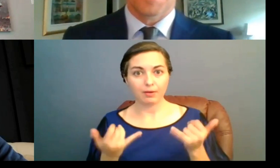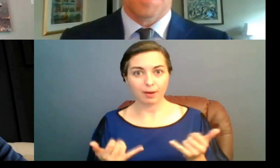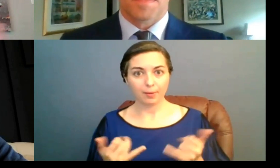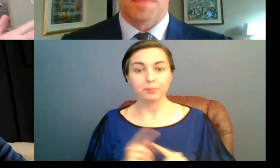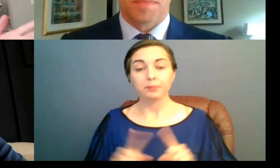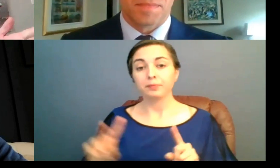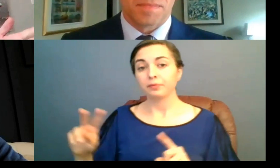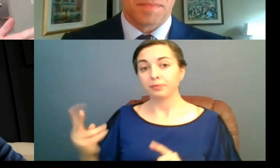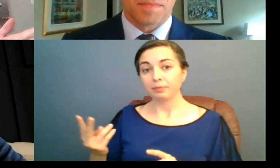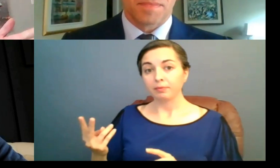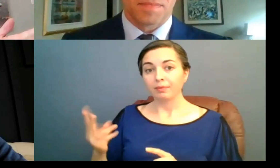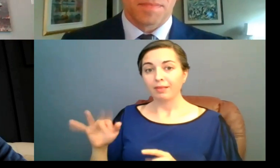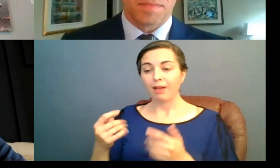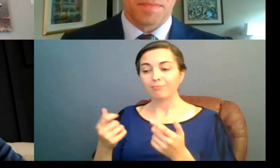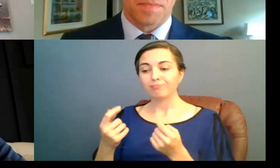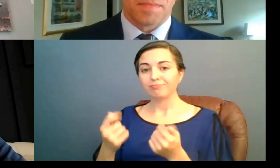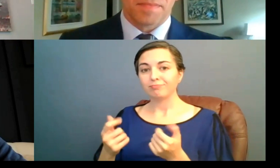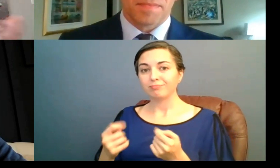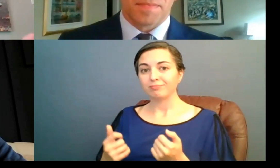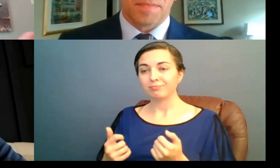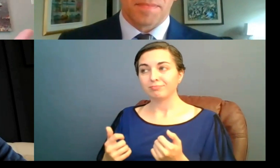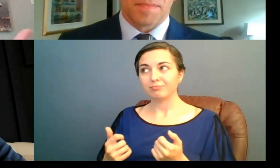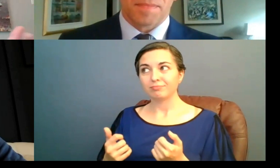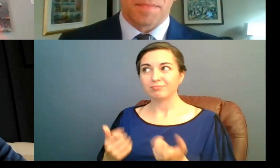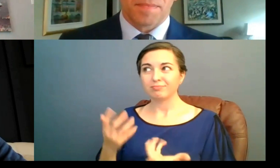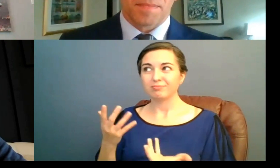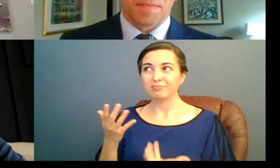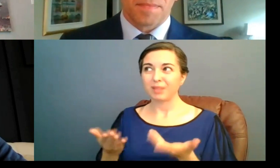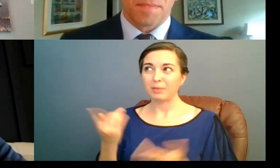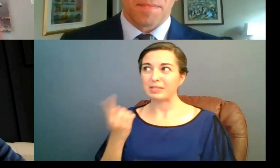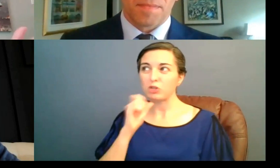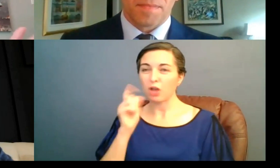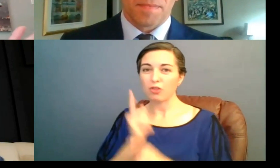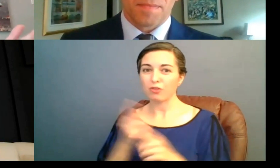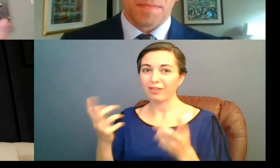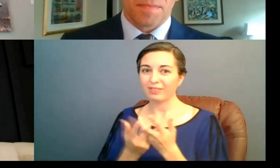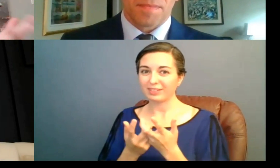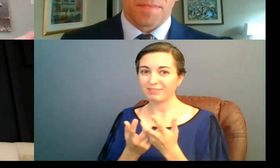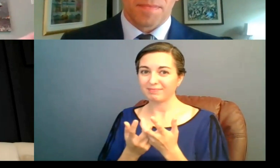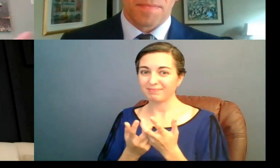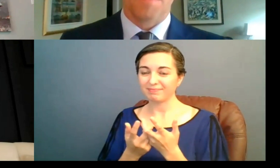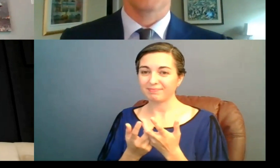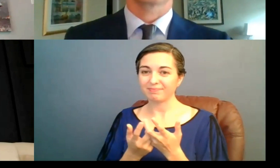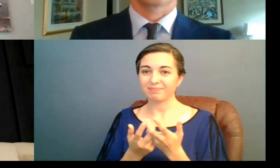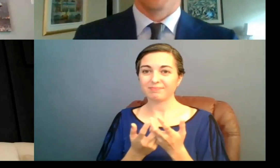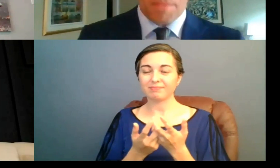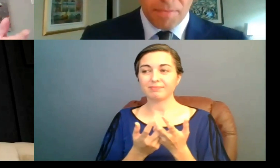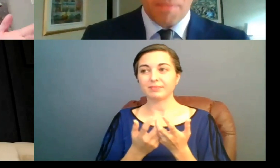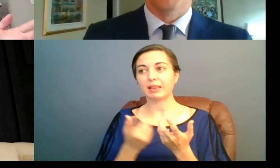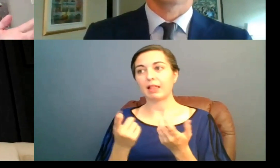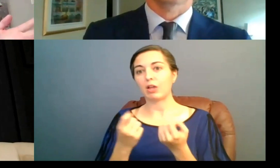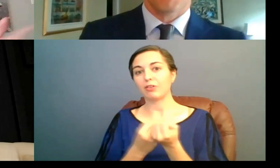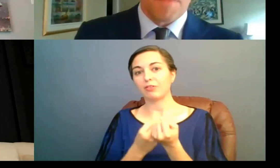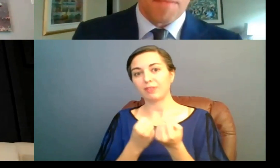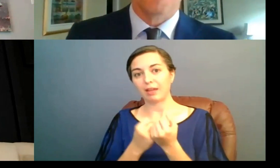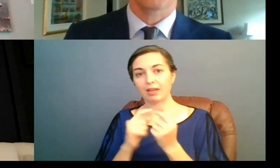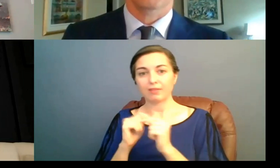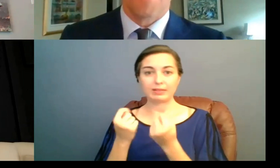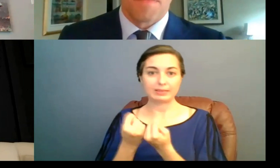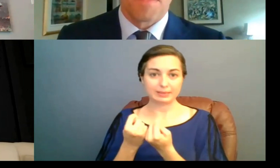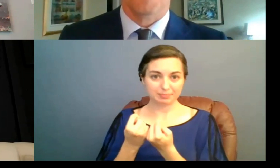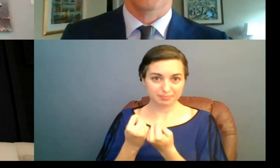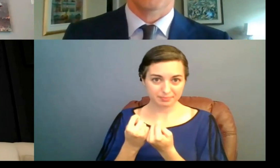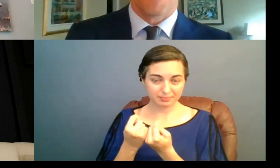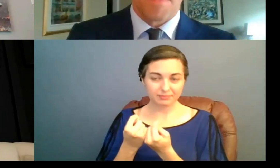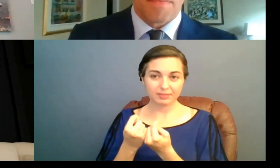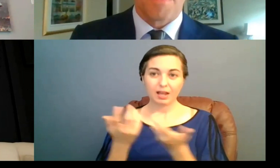2, that kind of weeds out anybody who maybe isn't the right fit, or maybe is just applying because they're a fan of the team, which I don't want to